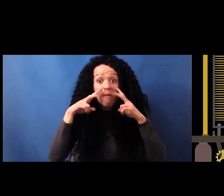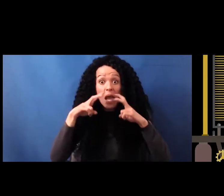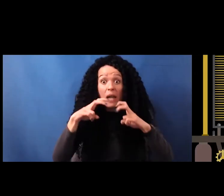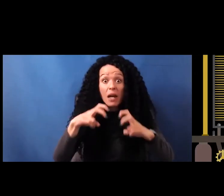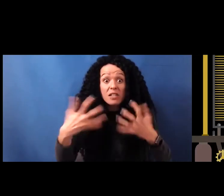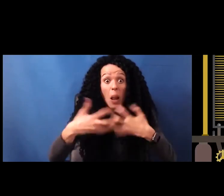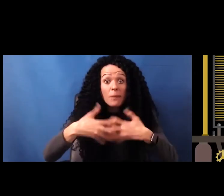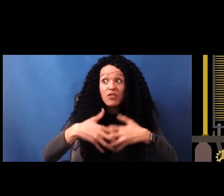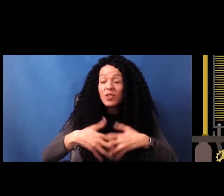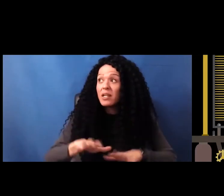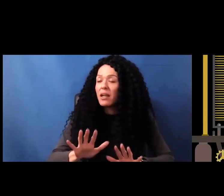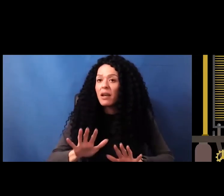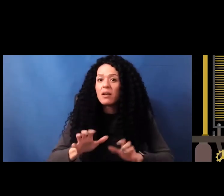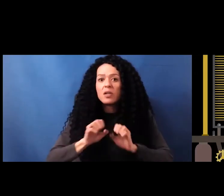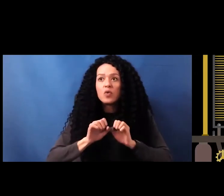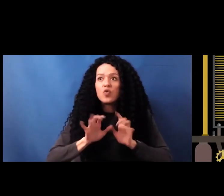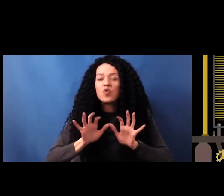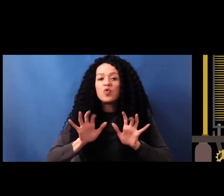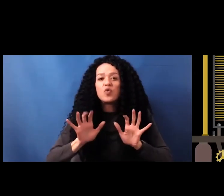analytical machine.